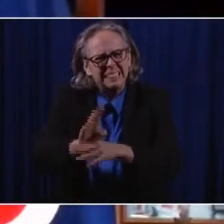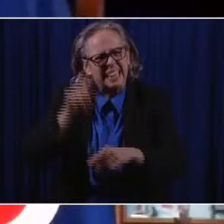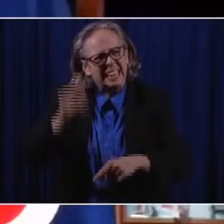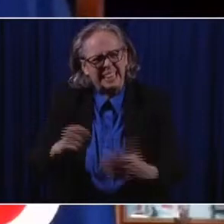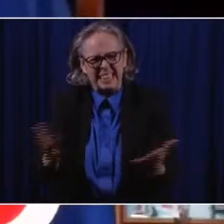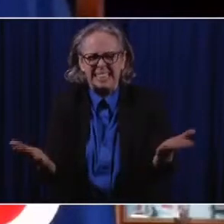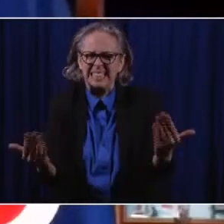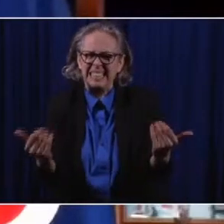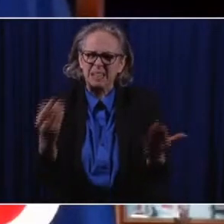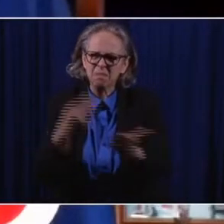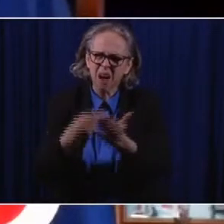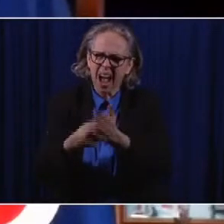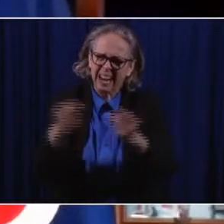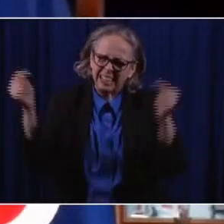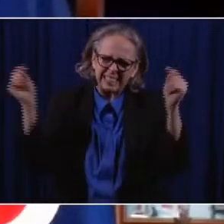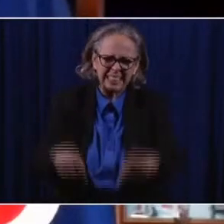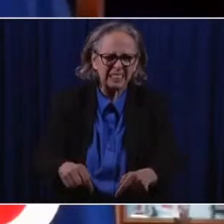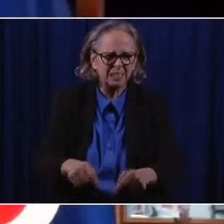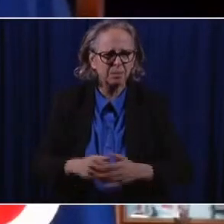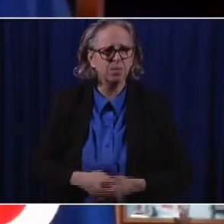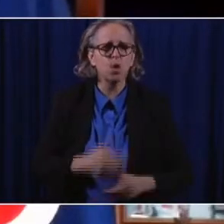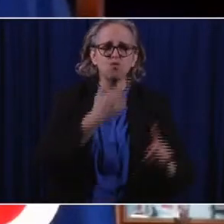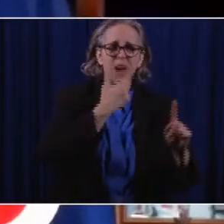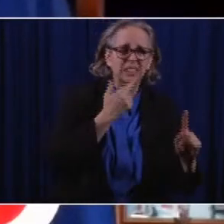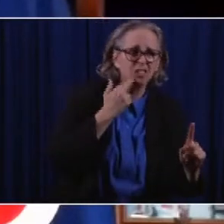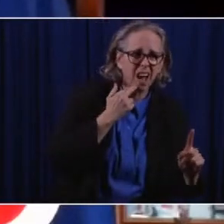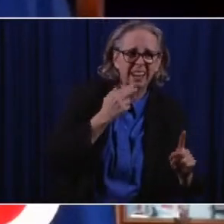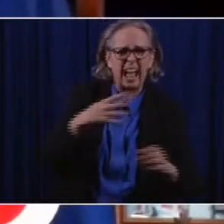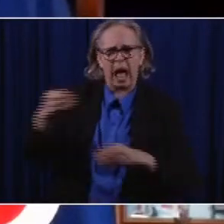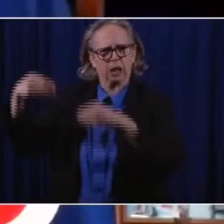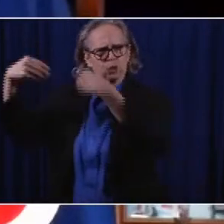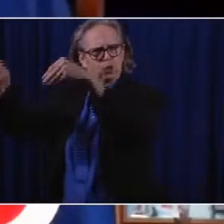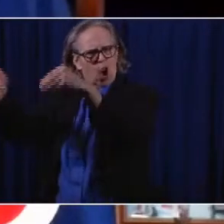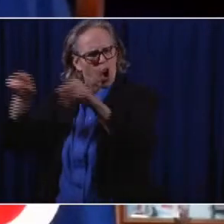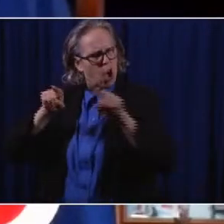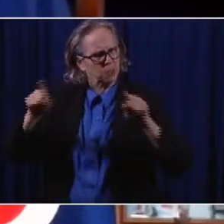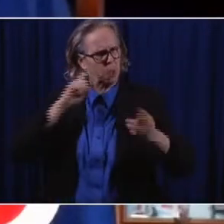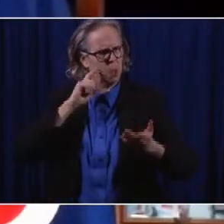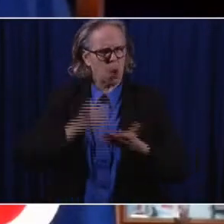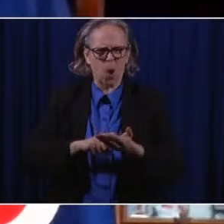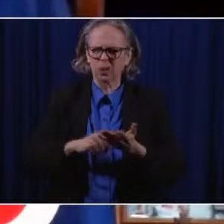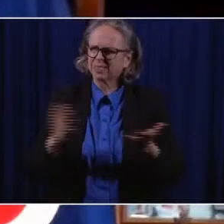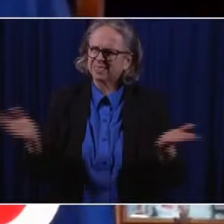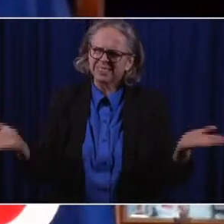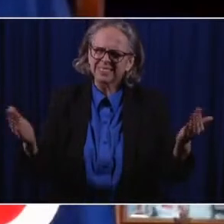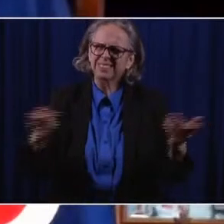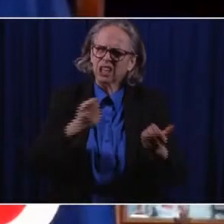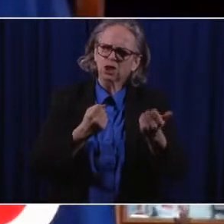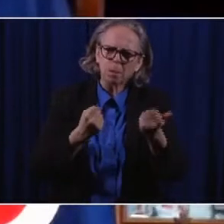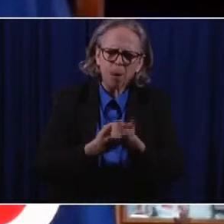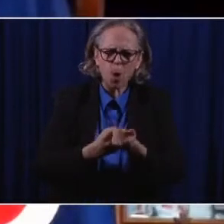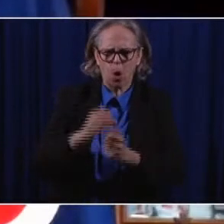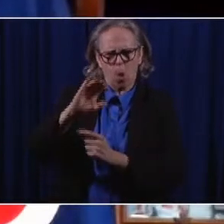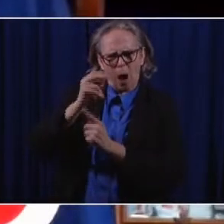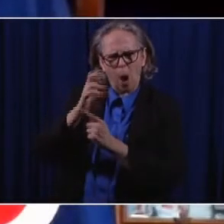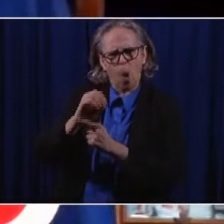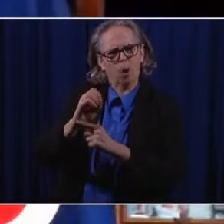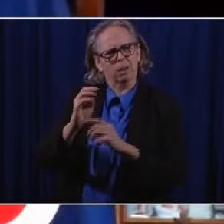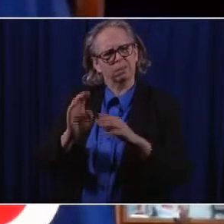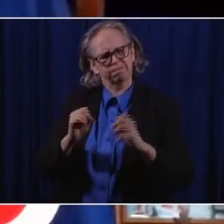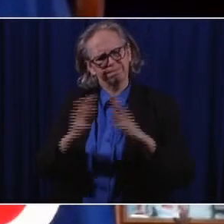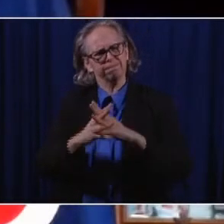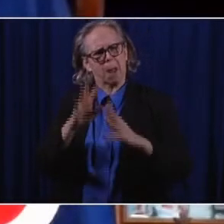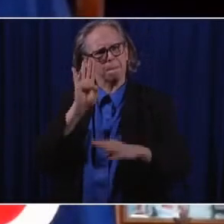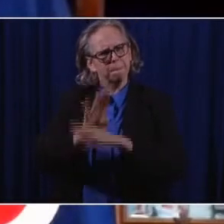these, with restaurants and with retailers, is to buy in Ohio. And we encourage you to do that in the